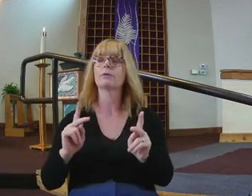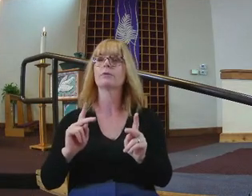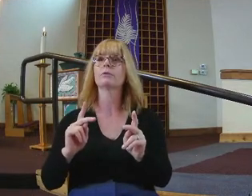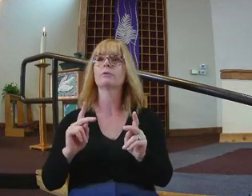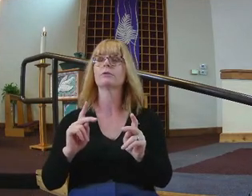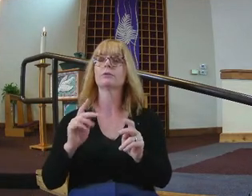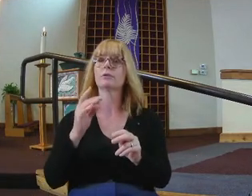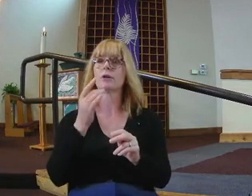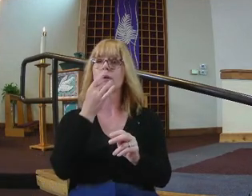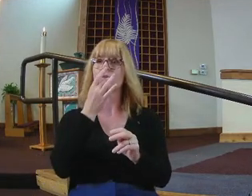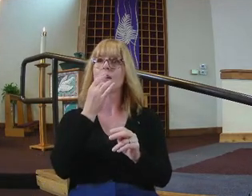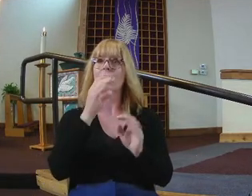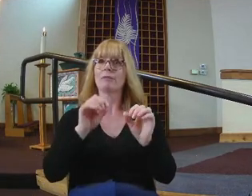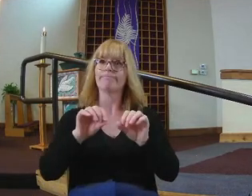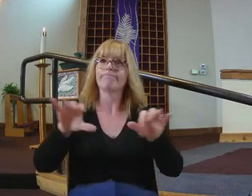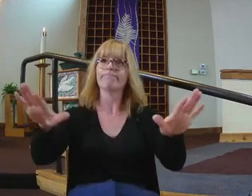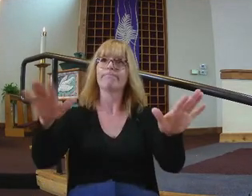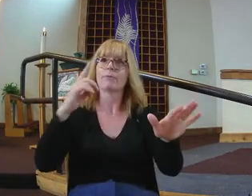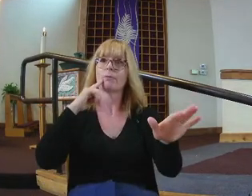of light into this world.